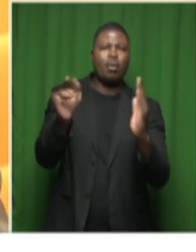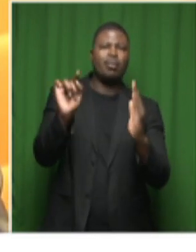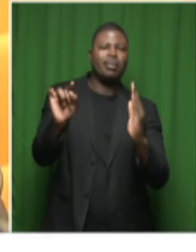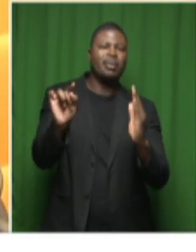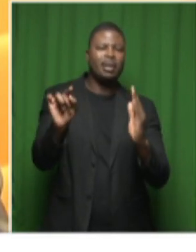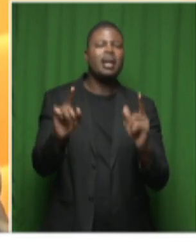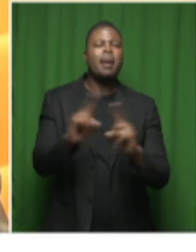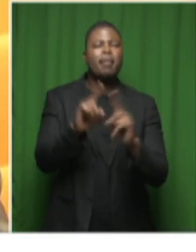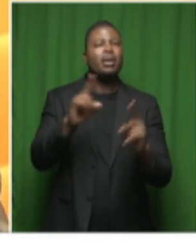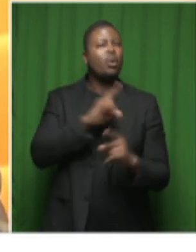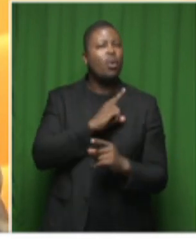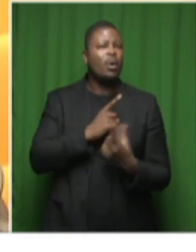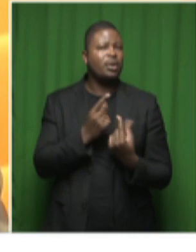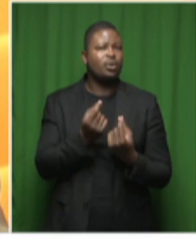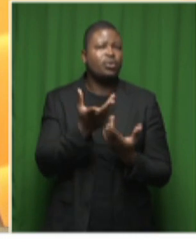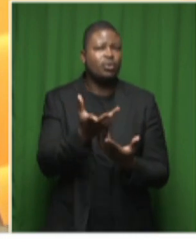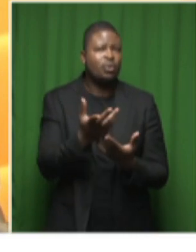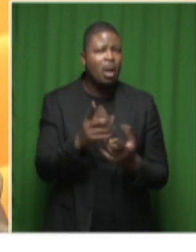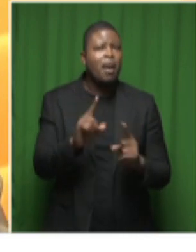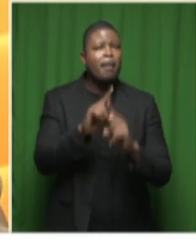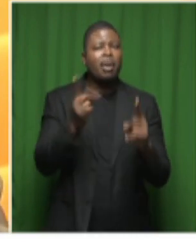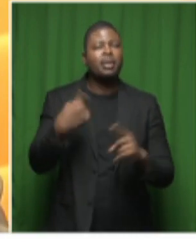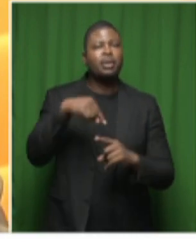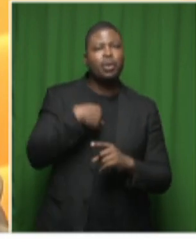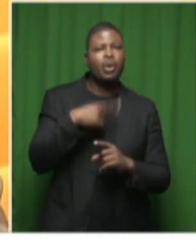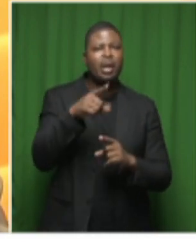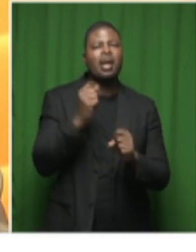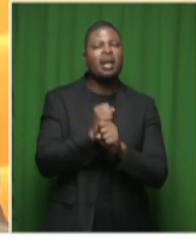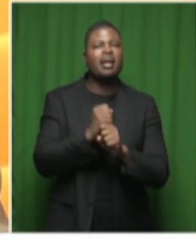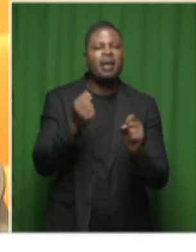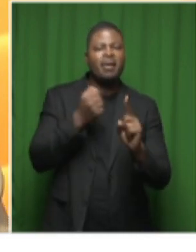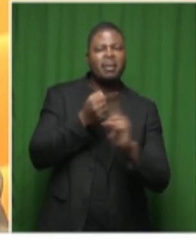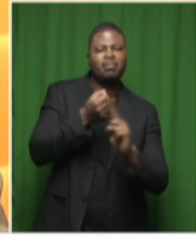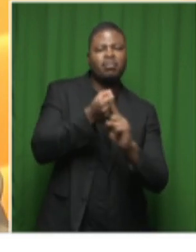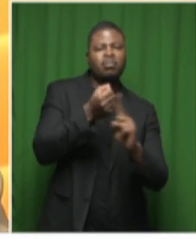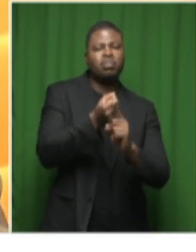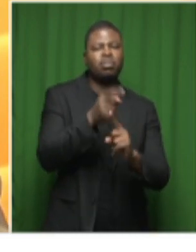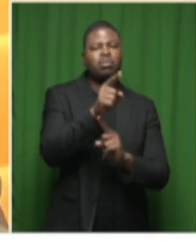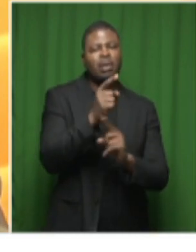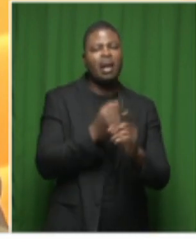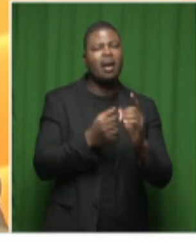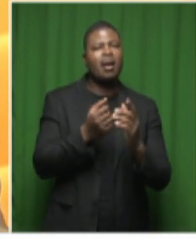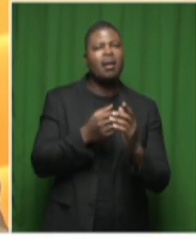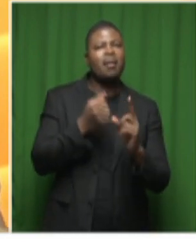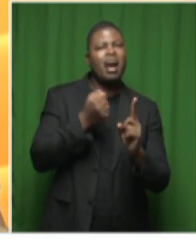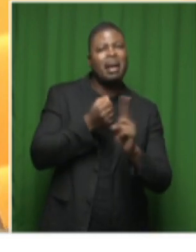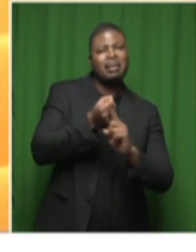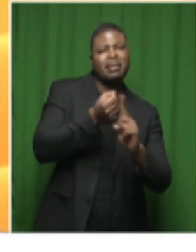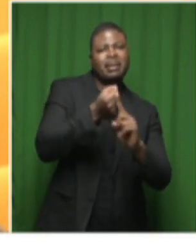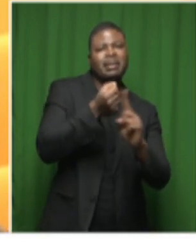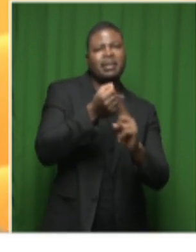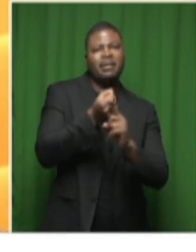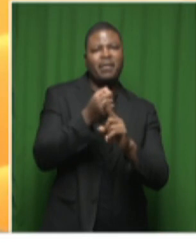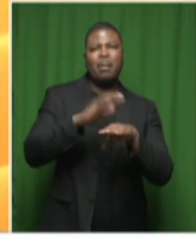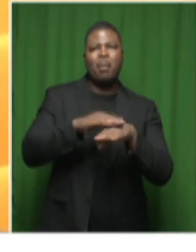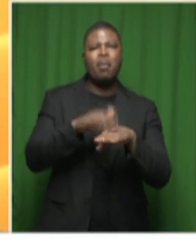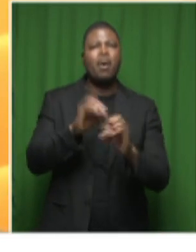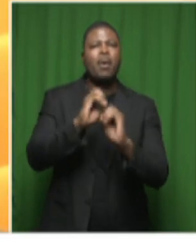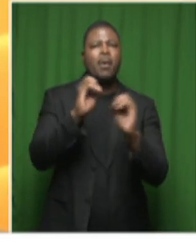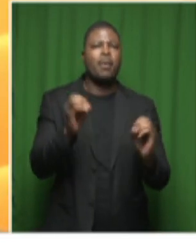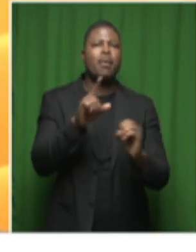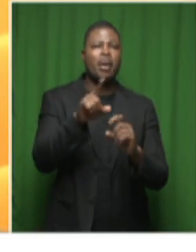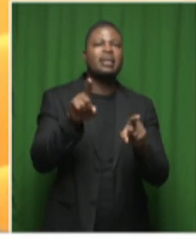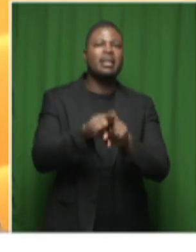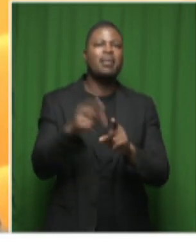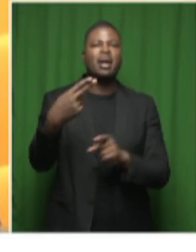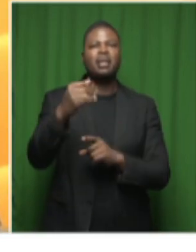that? And it's because we never had the advocates or the activists really in the TB world like we had, for example, in the